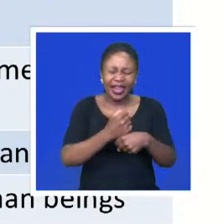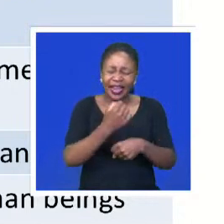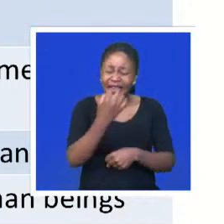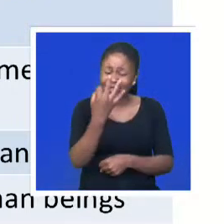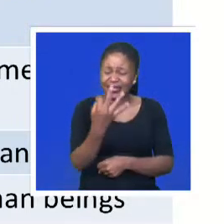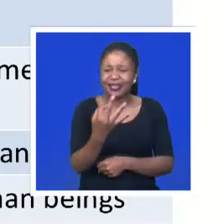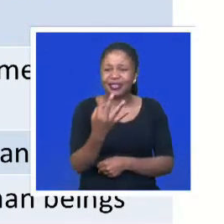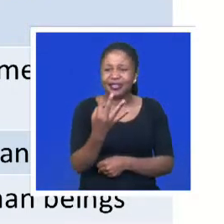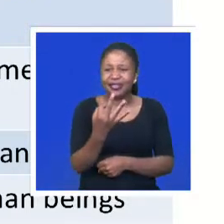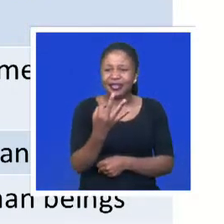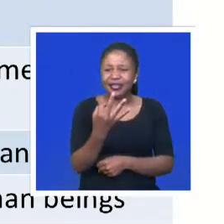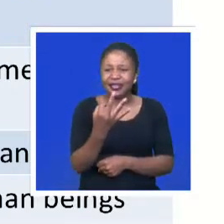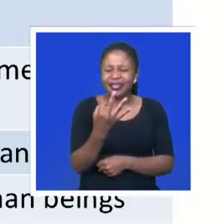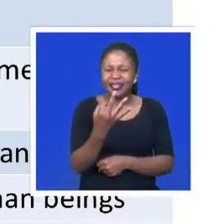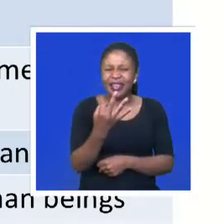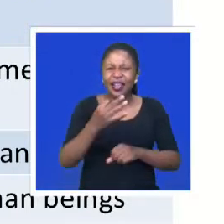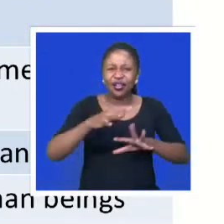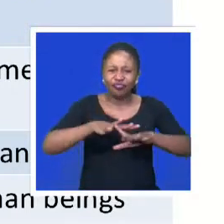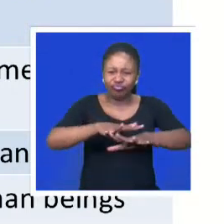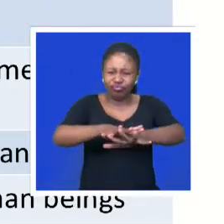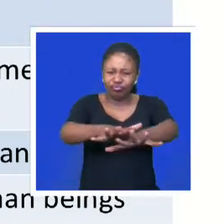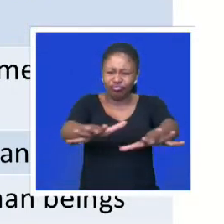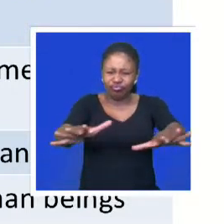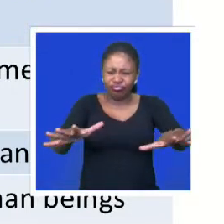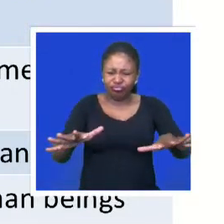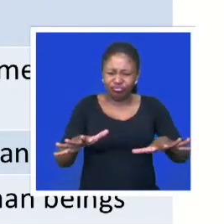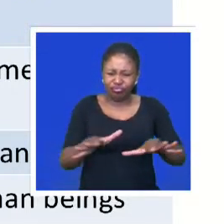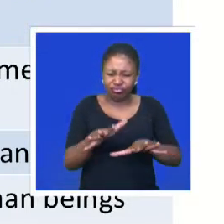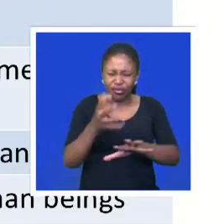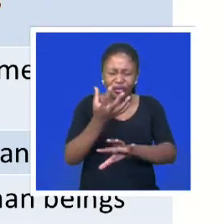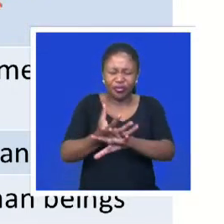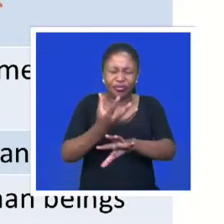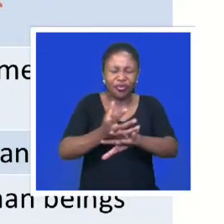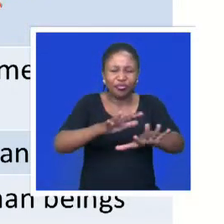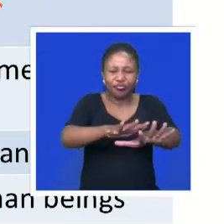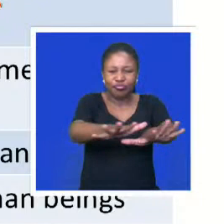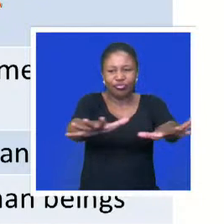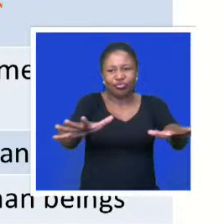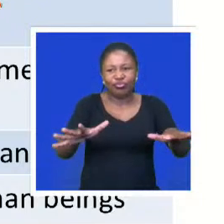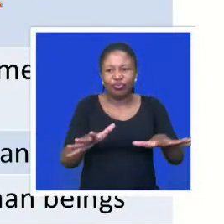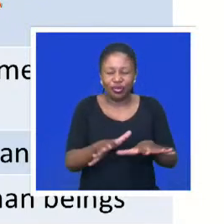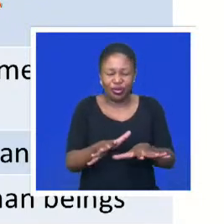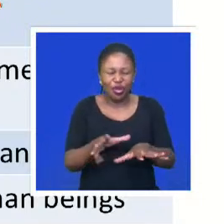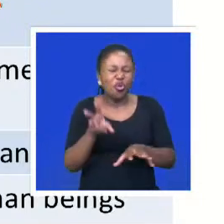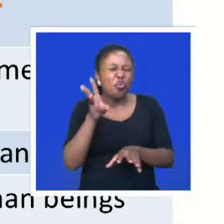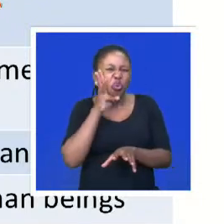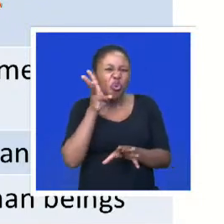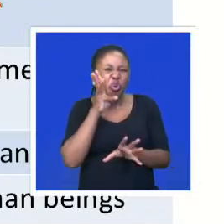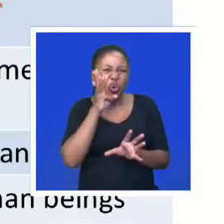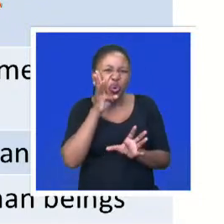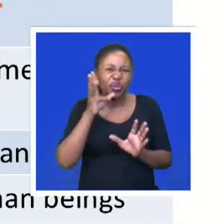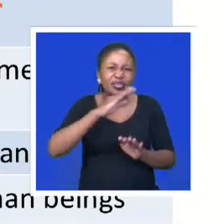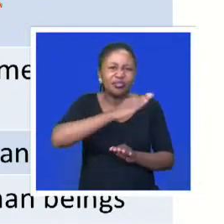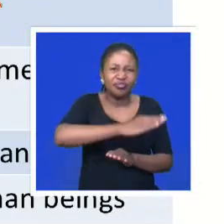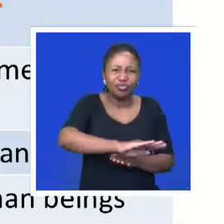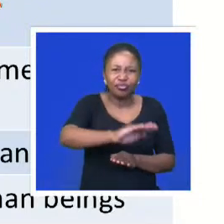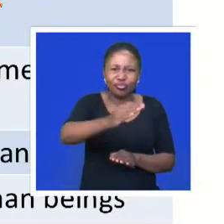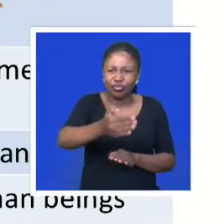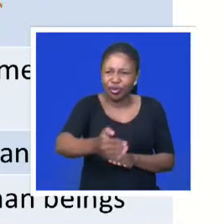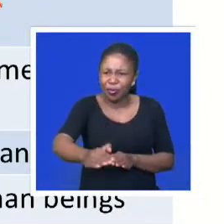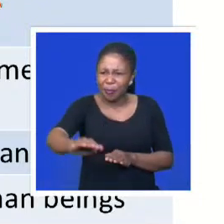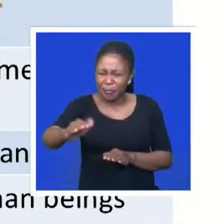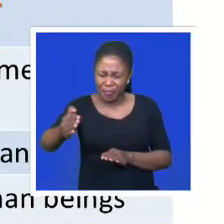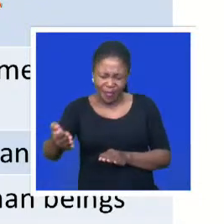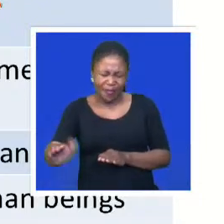God created what? Dry land or dry ground, sea and vegetation.